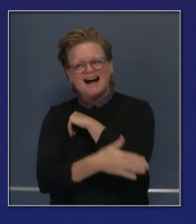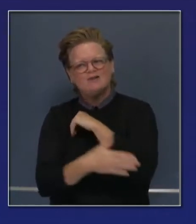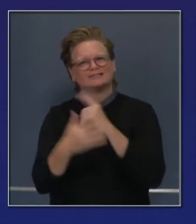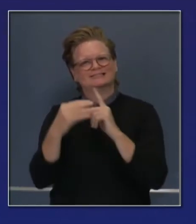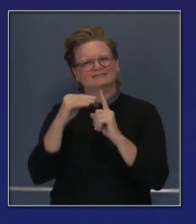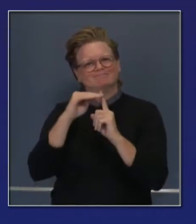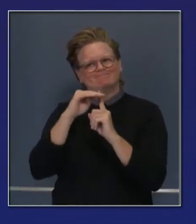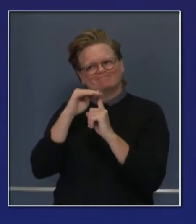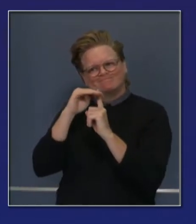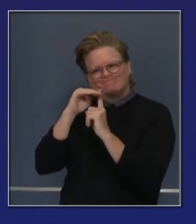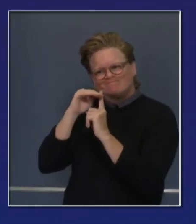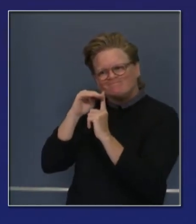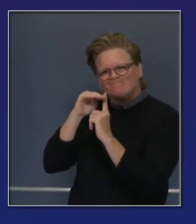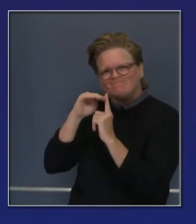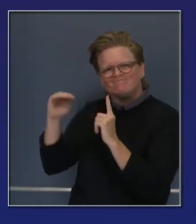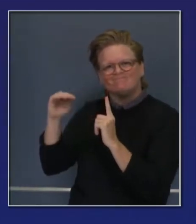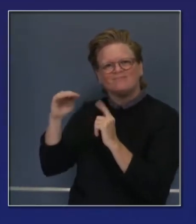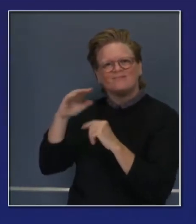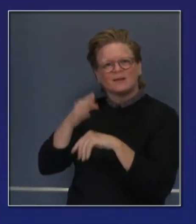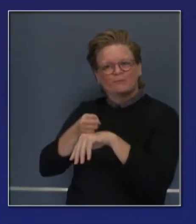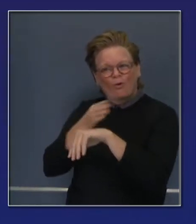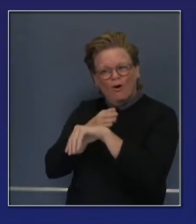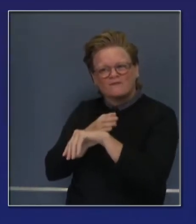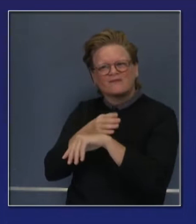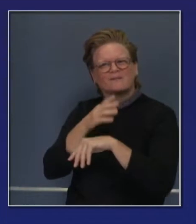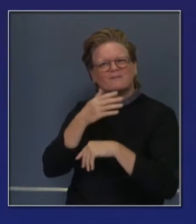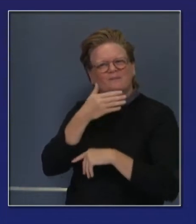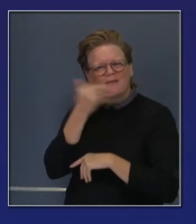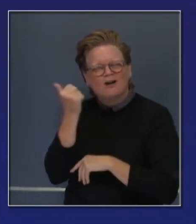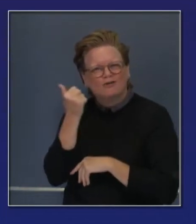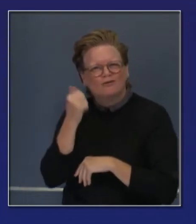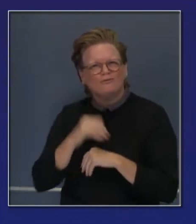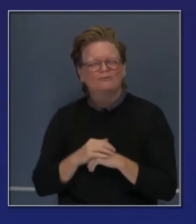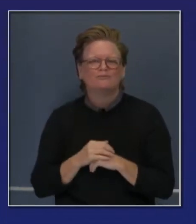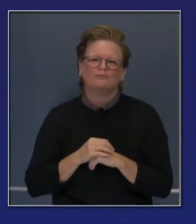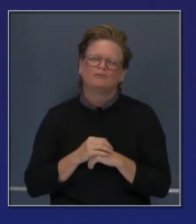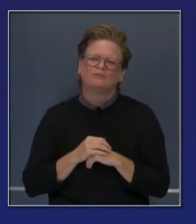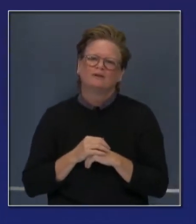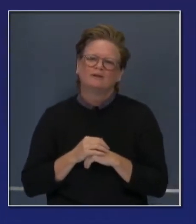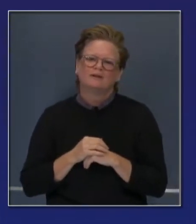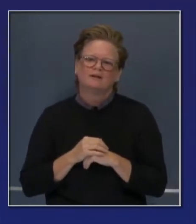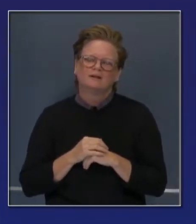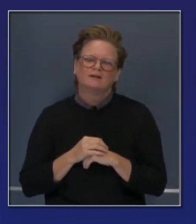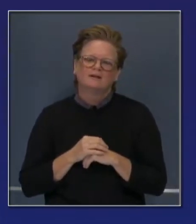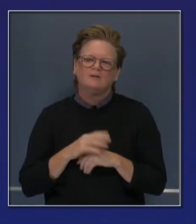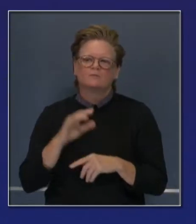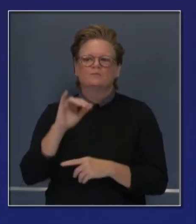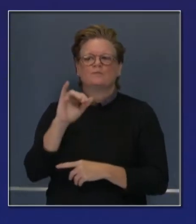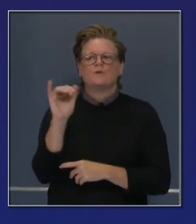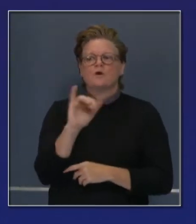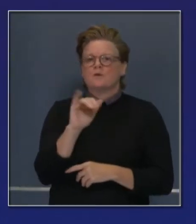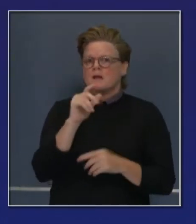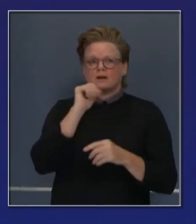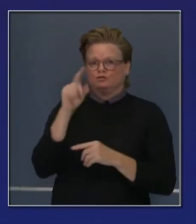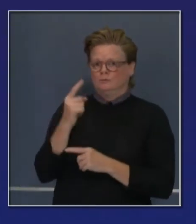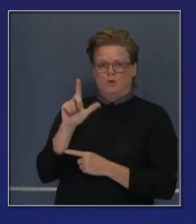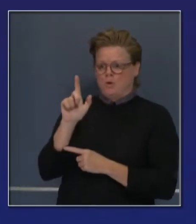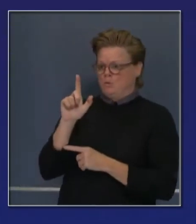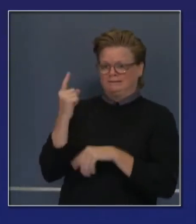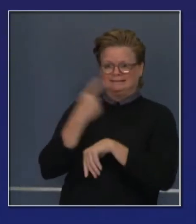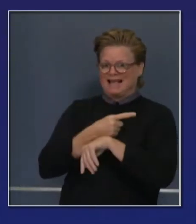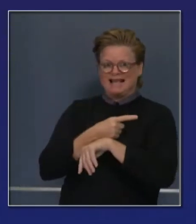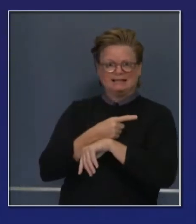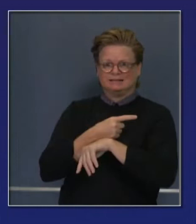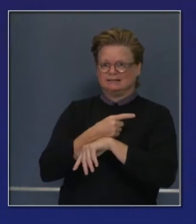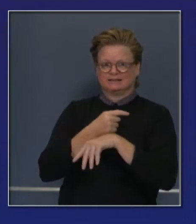modifying the activities within those respective counties. We also have a criteria, not just 21 days on moves